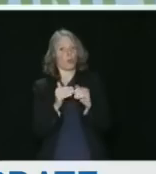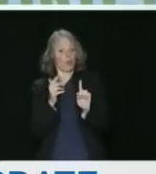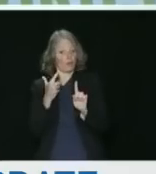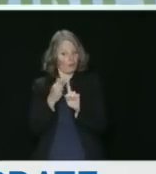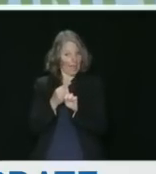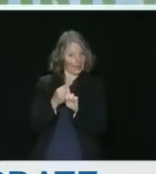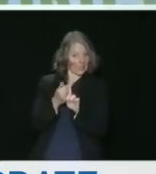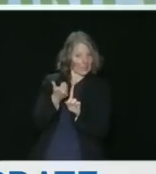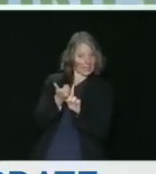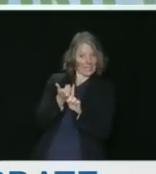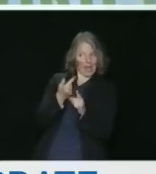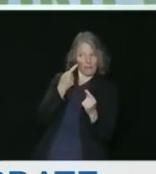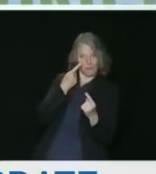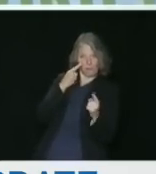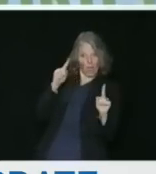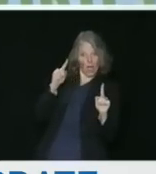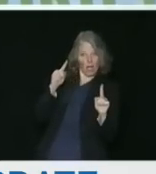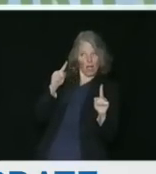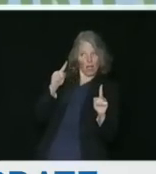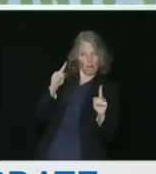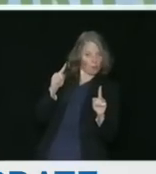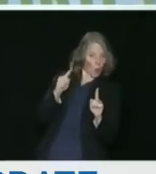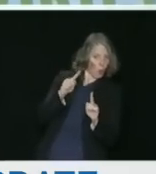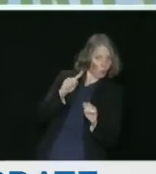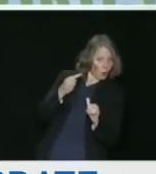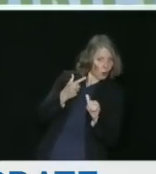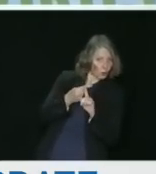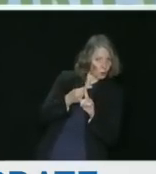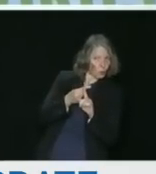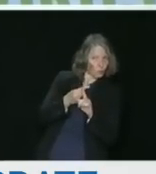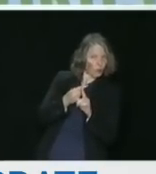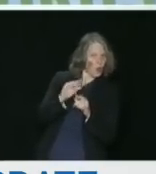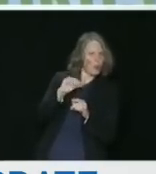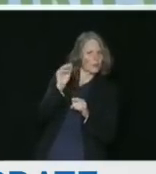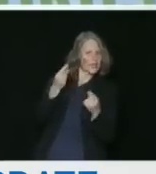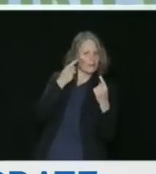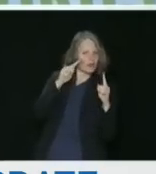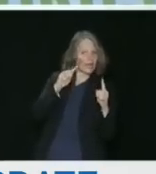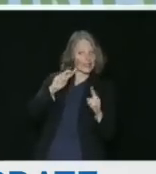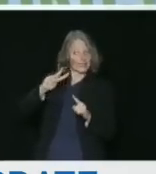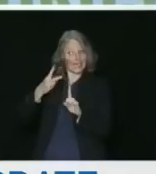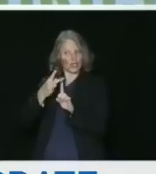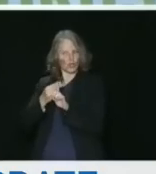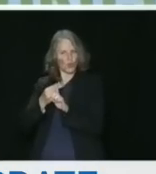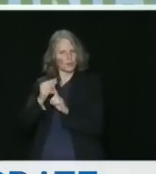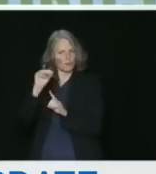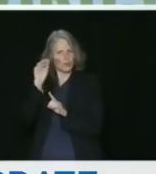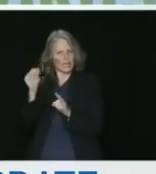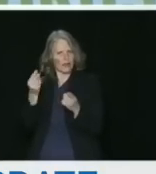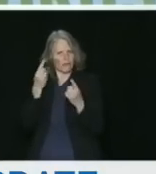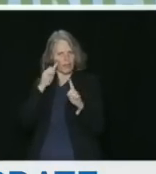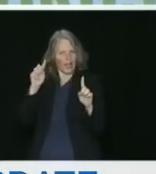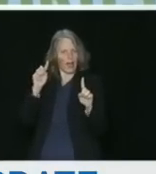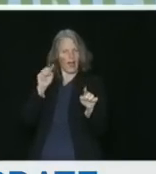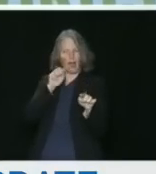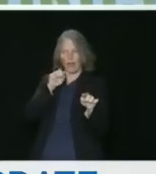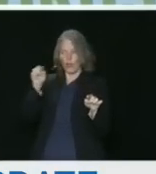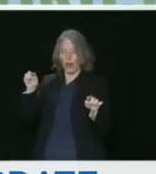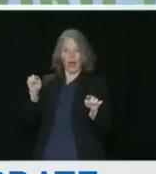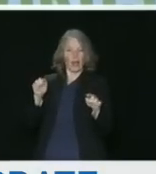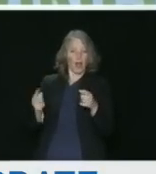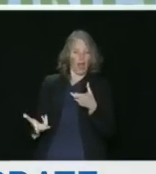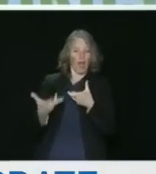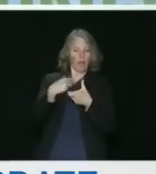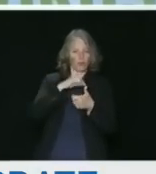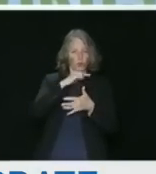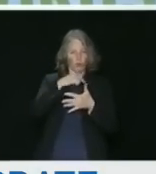and after 1 dose, after 2 doses, and so the vaccination period is in that sort of, I